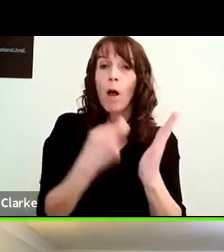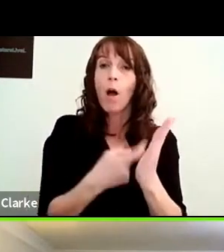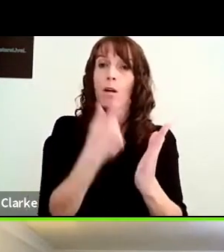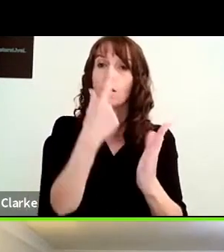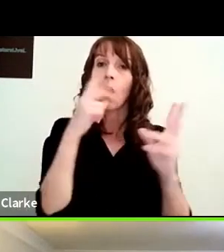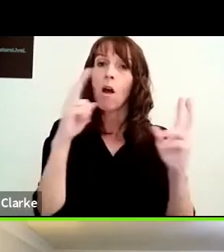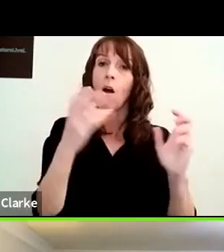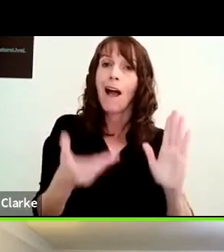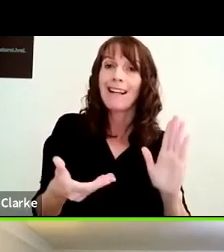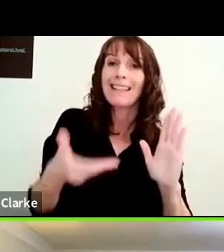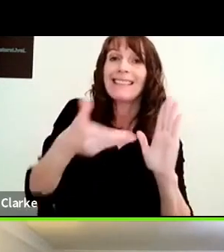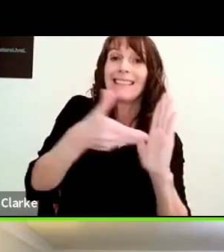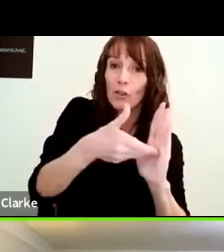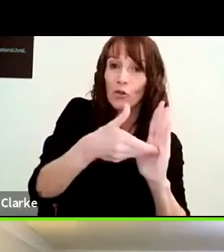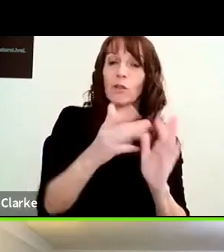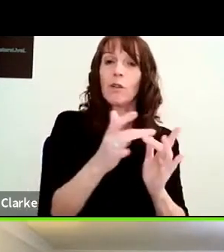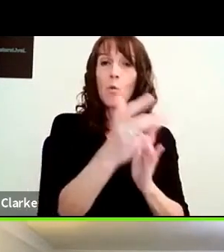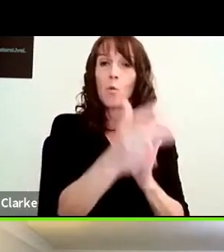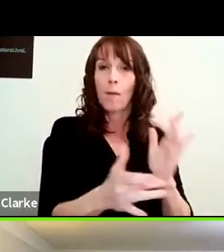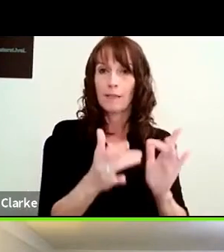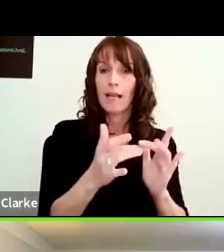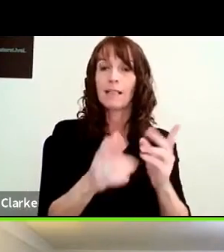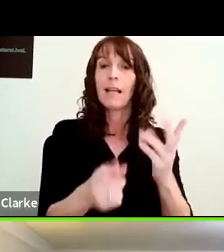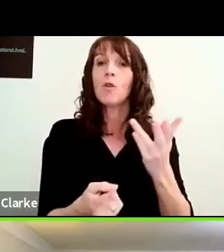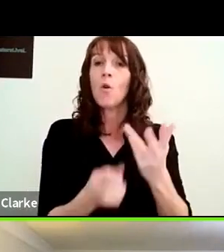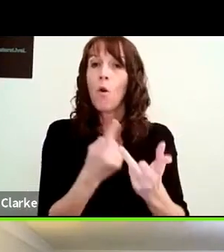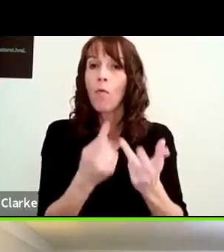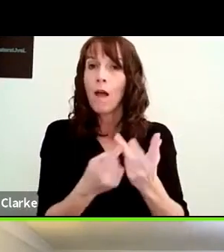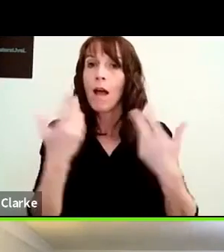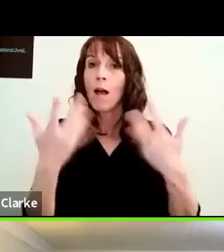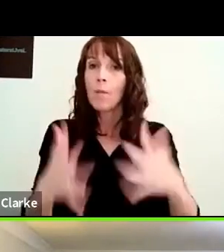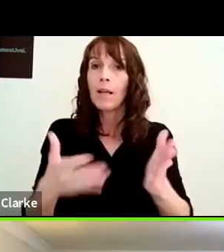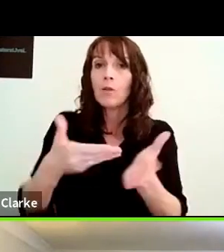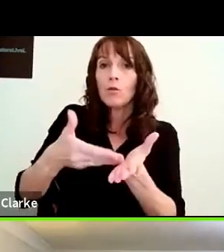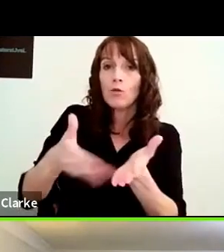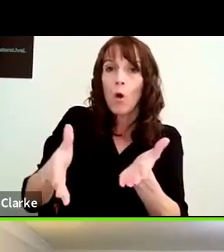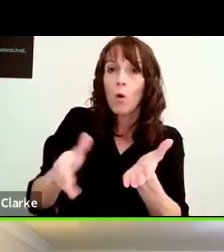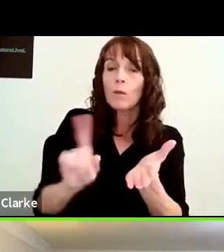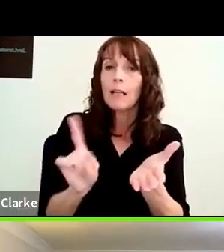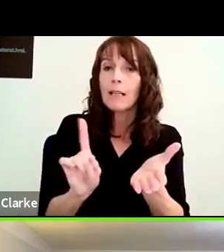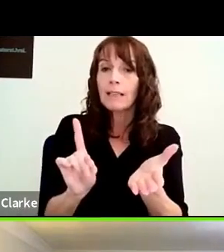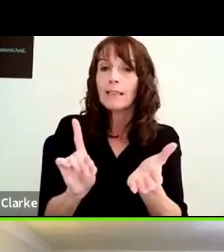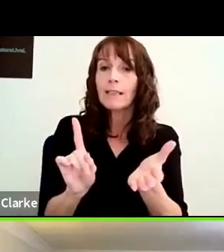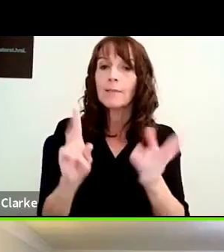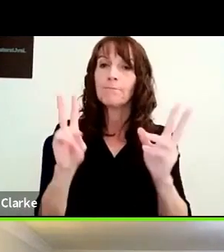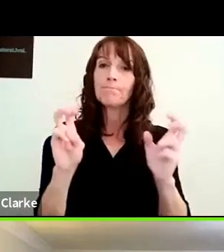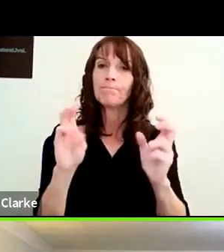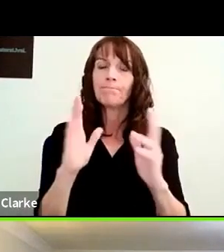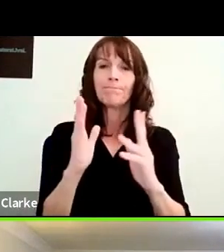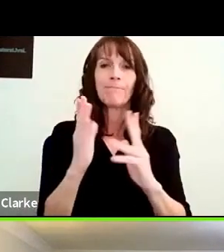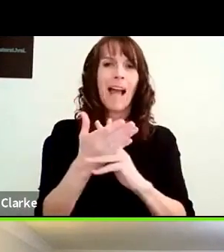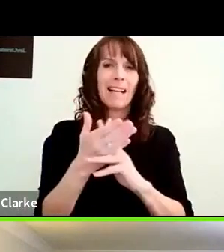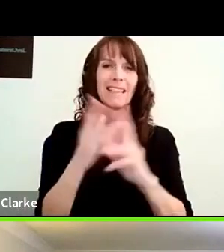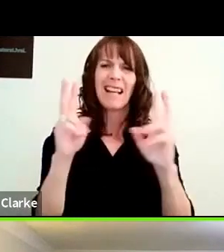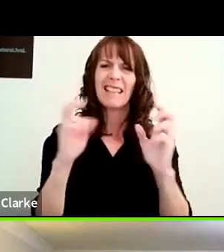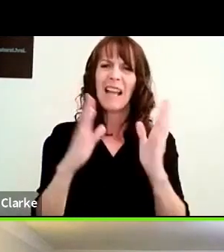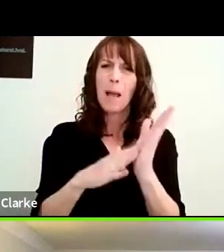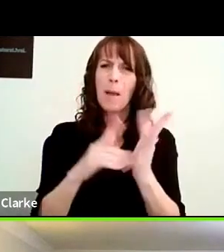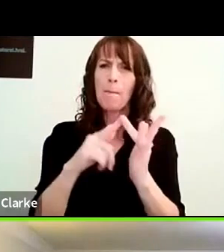to the website, and others have been marketed as something that sort of acts as middleware